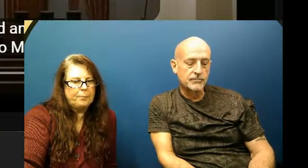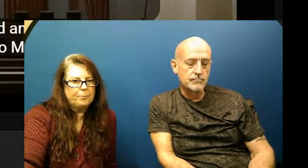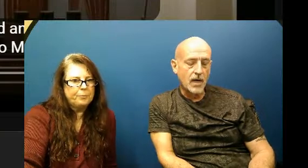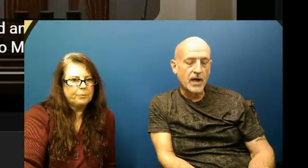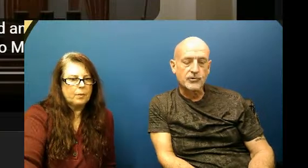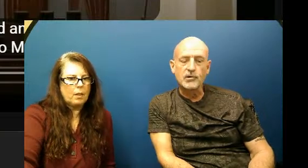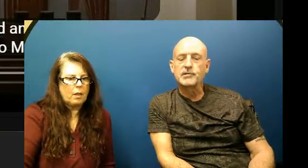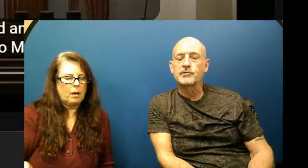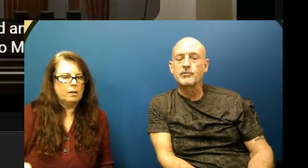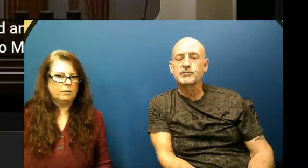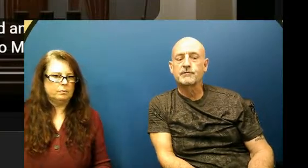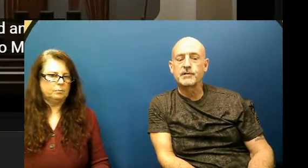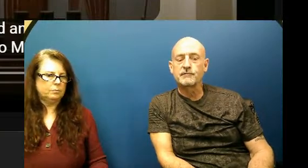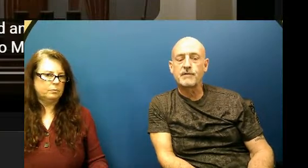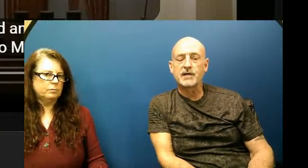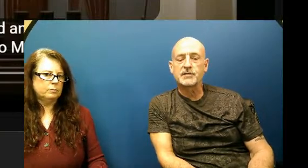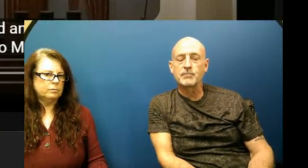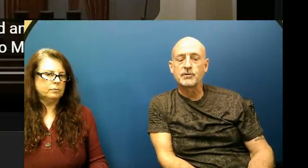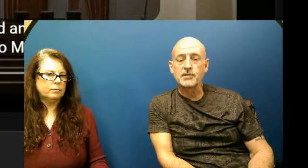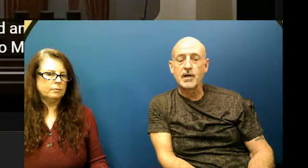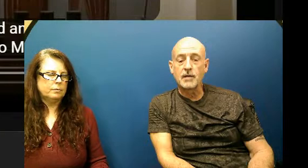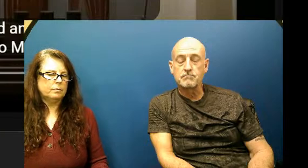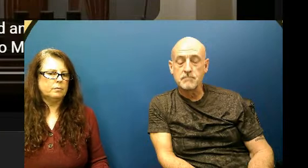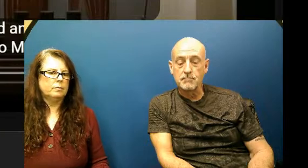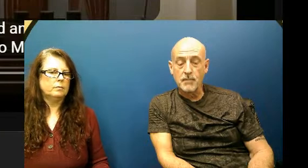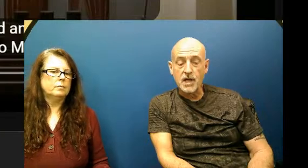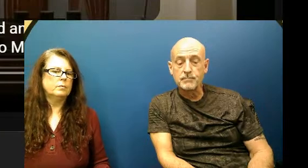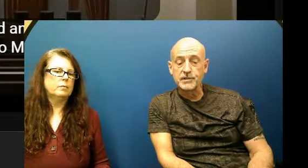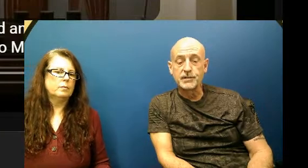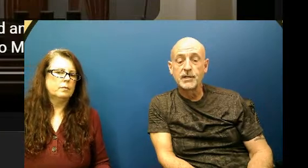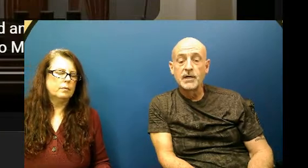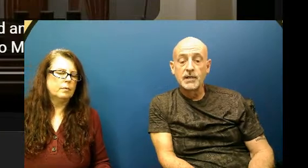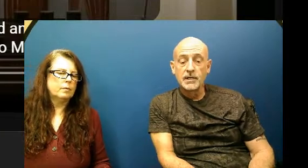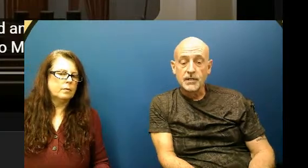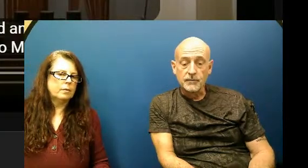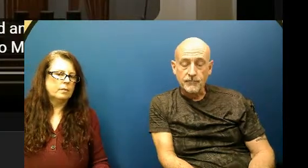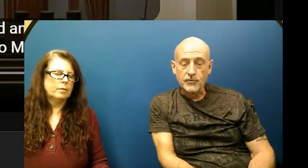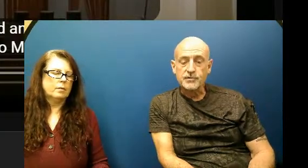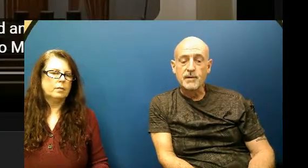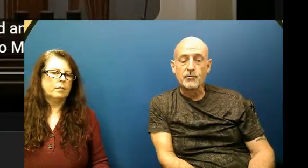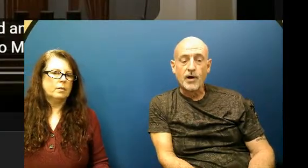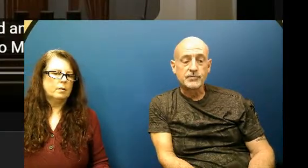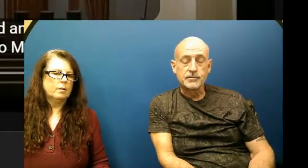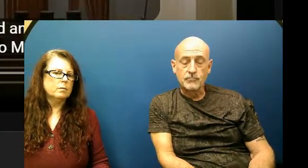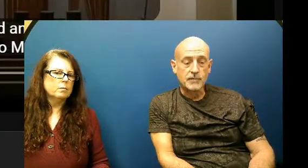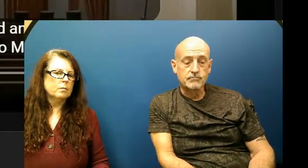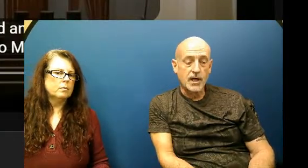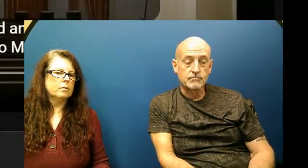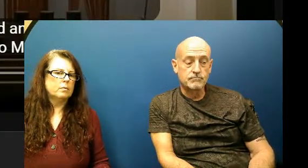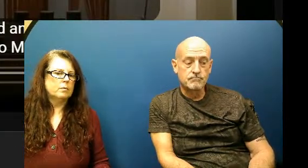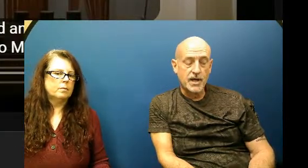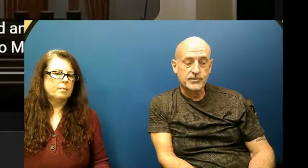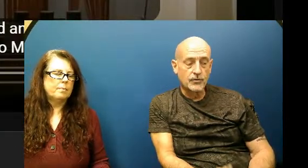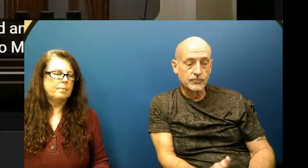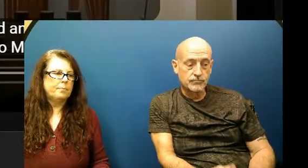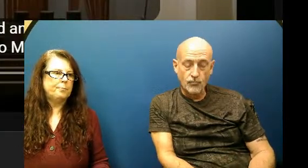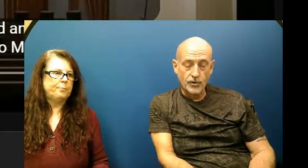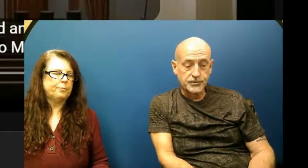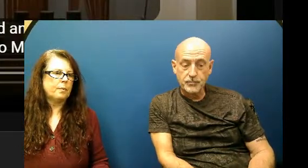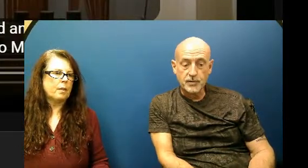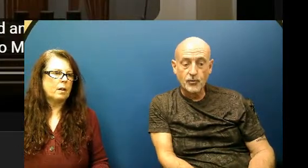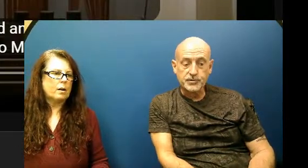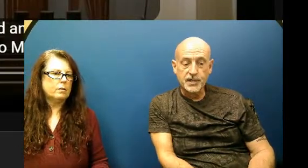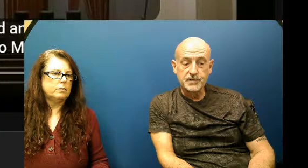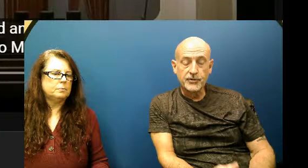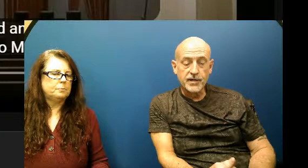that I agree that they're insufficient facts because in my opinion, First Amendment rights and based on what